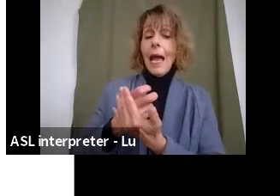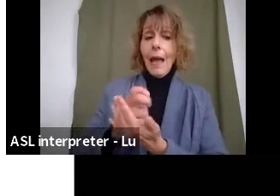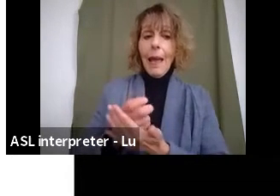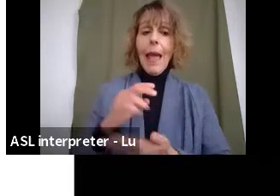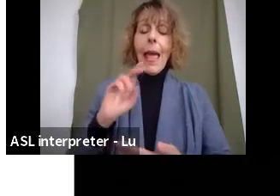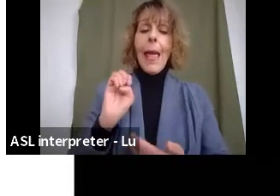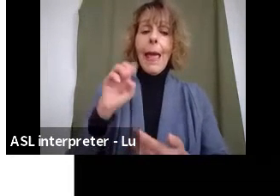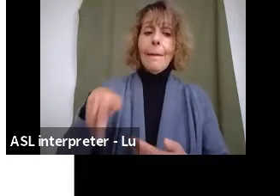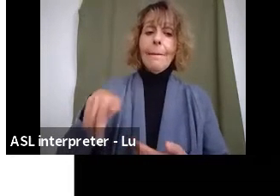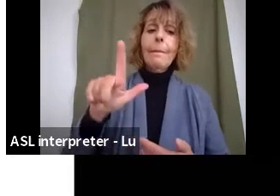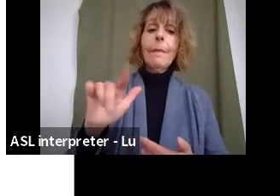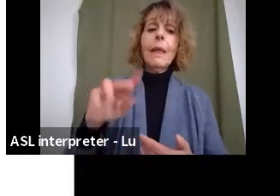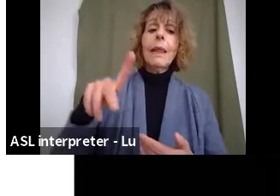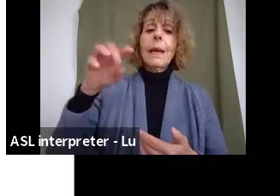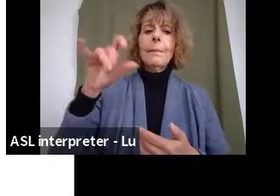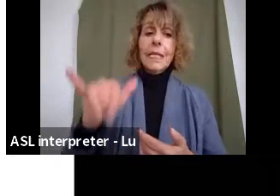an alcoholic.